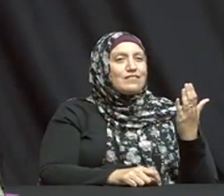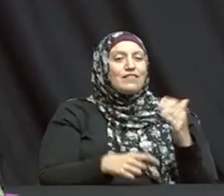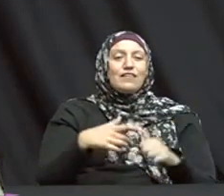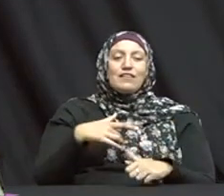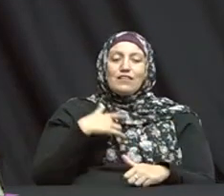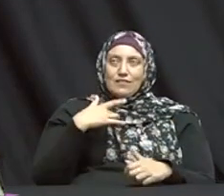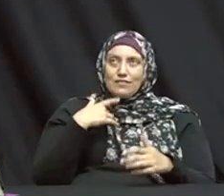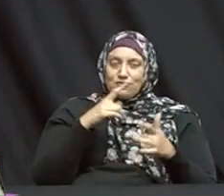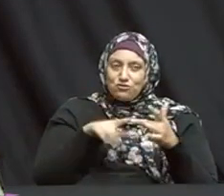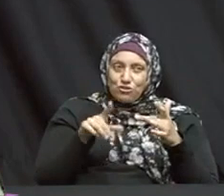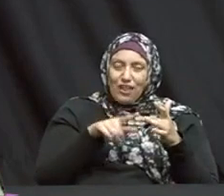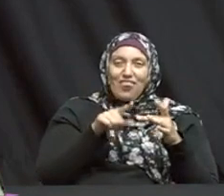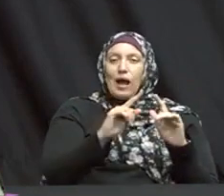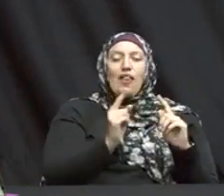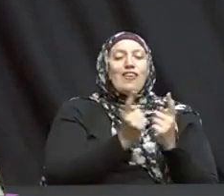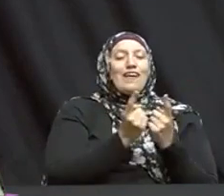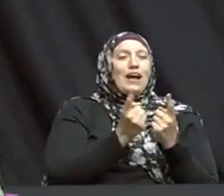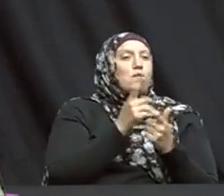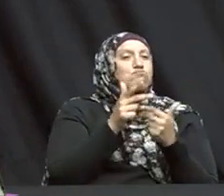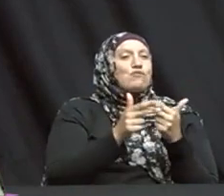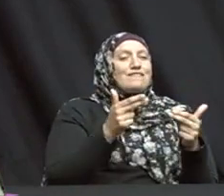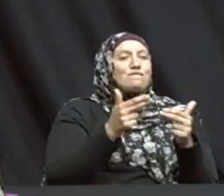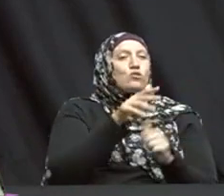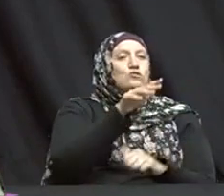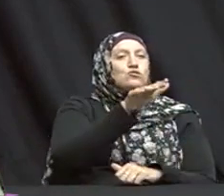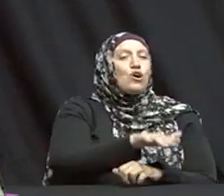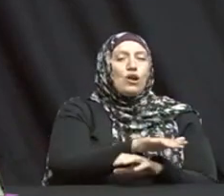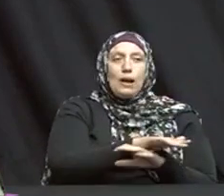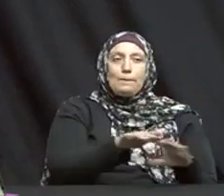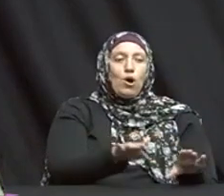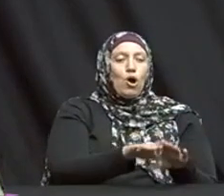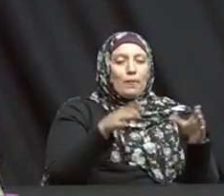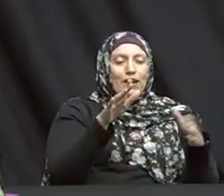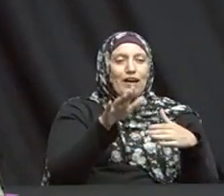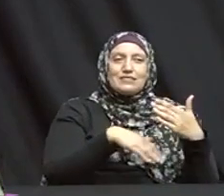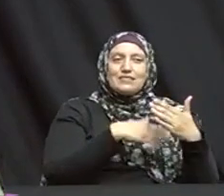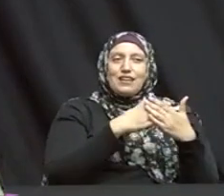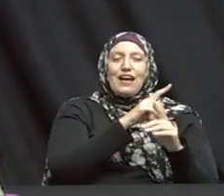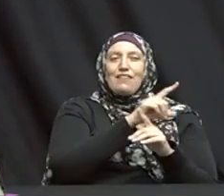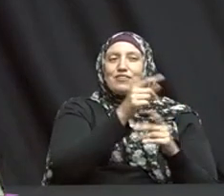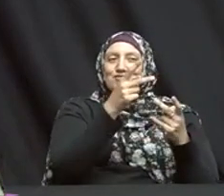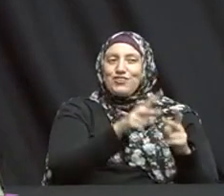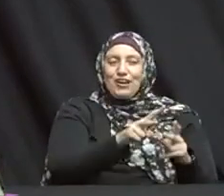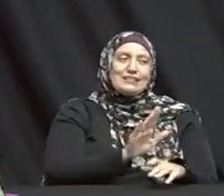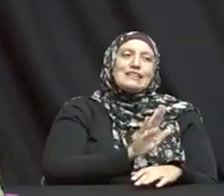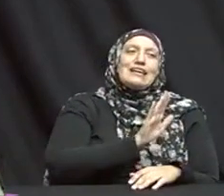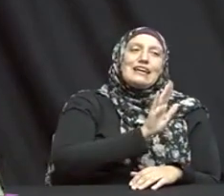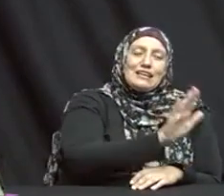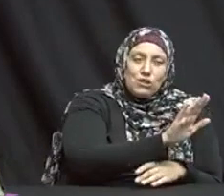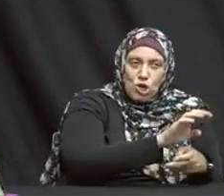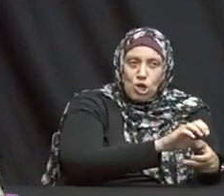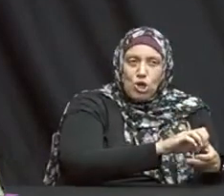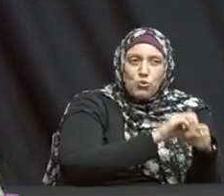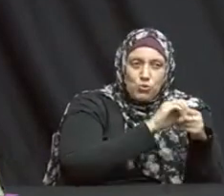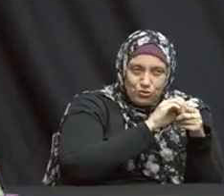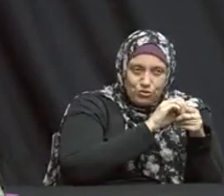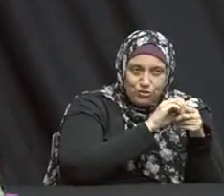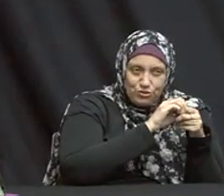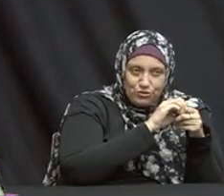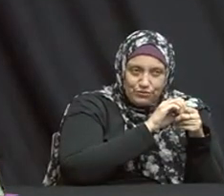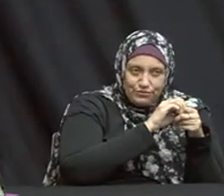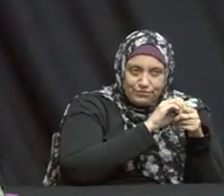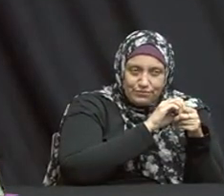open until after the death, that is why the life insurance belongs to the beneficiary, doesn't belong to the heirs. But my question is that, is